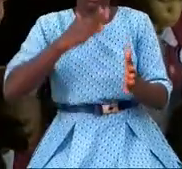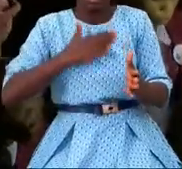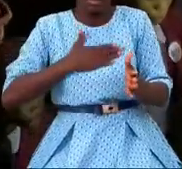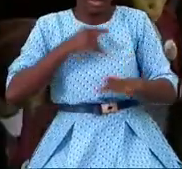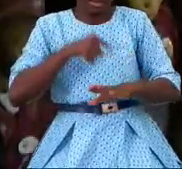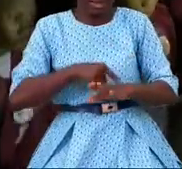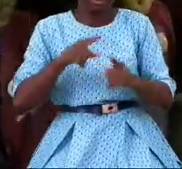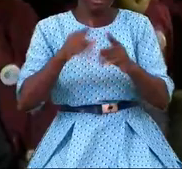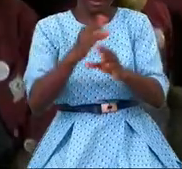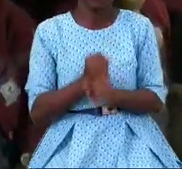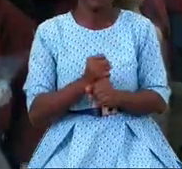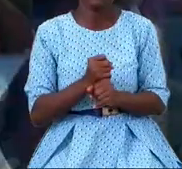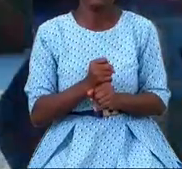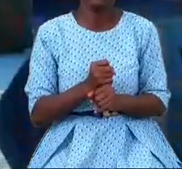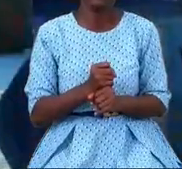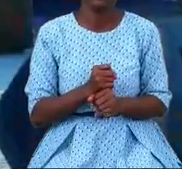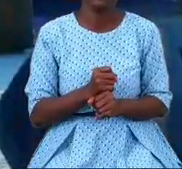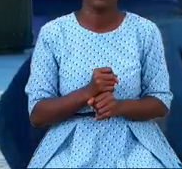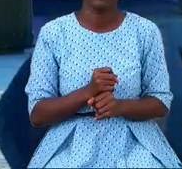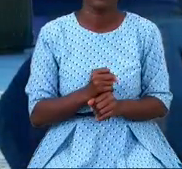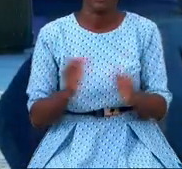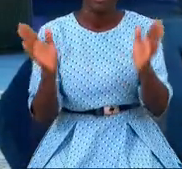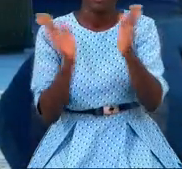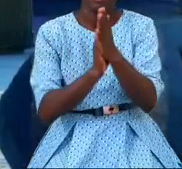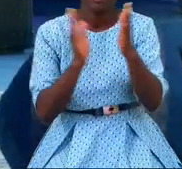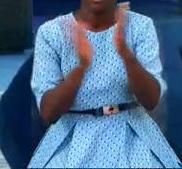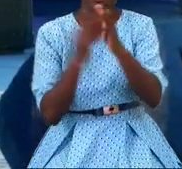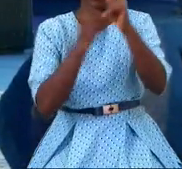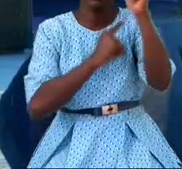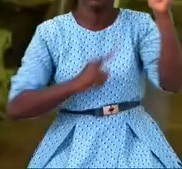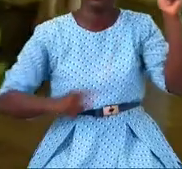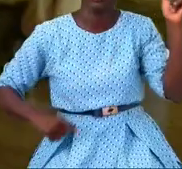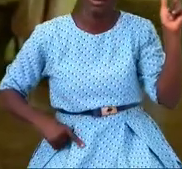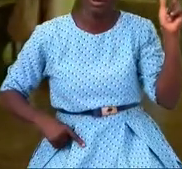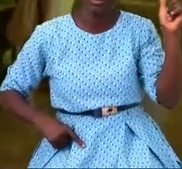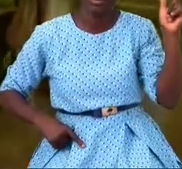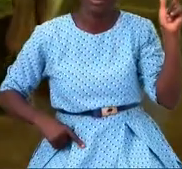It's your turn. Where are you? It's coming your way.